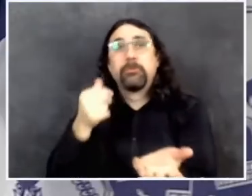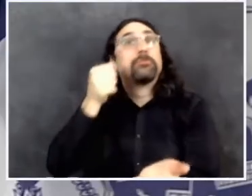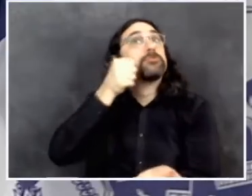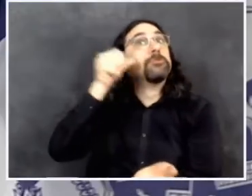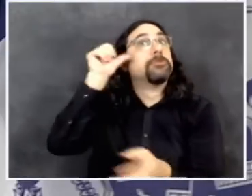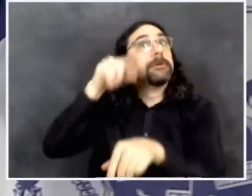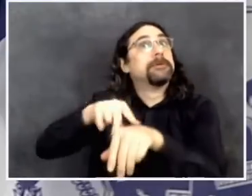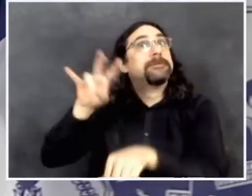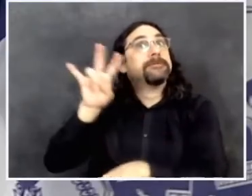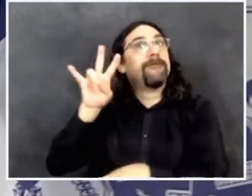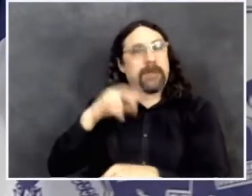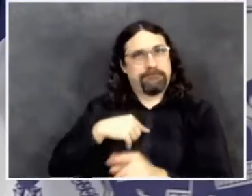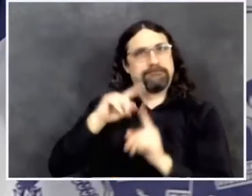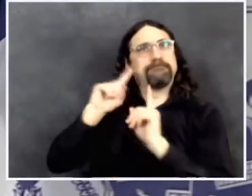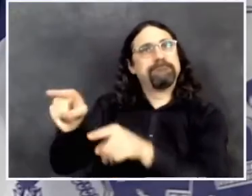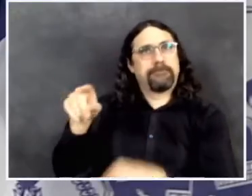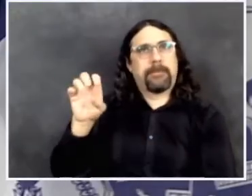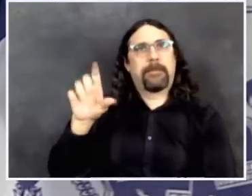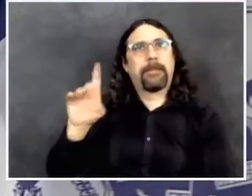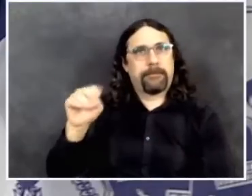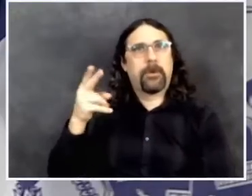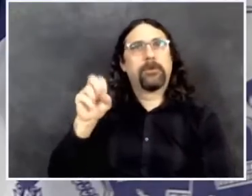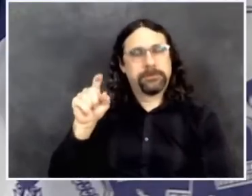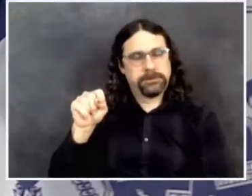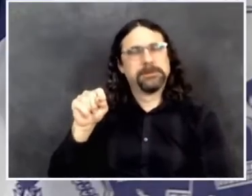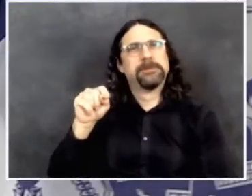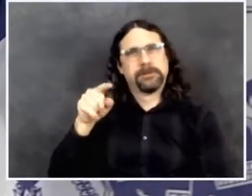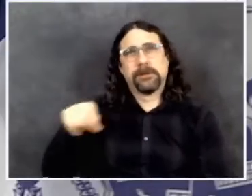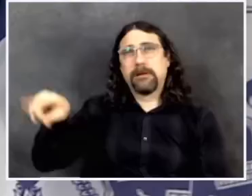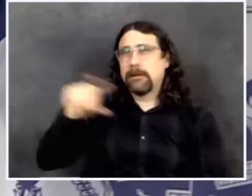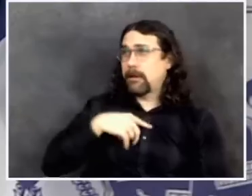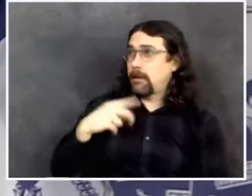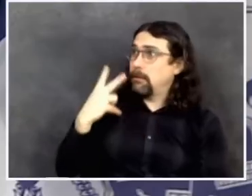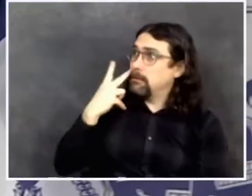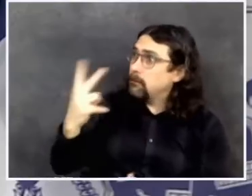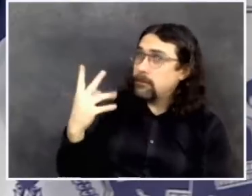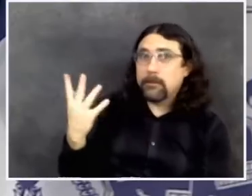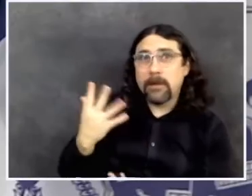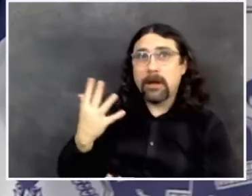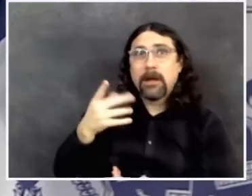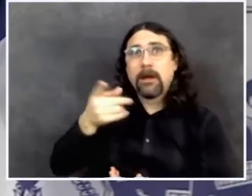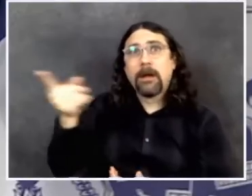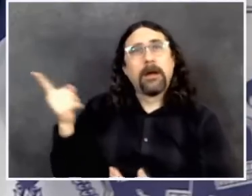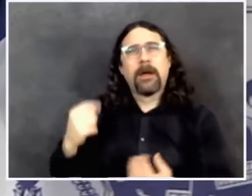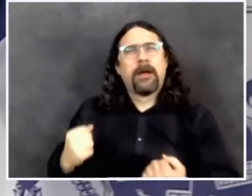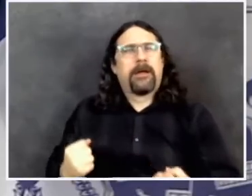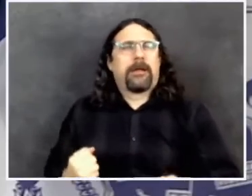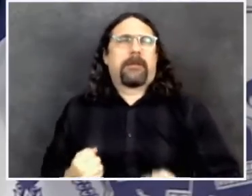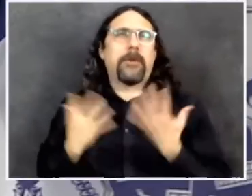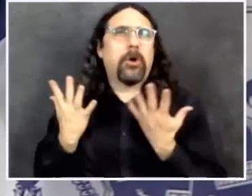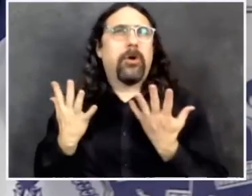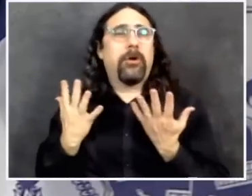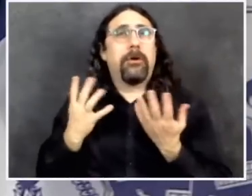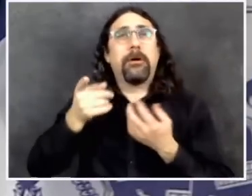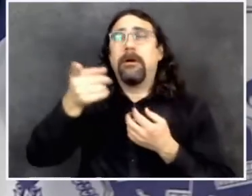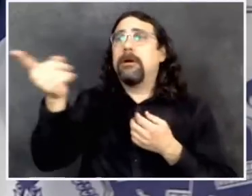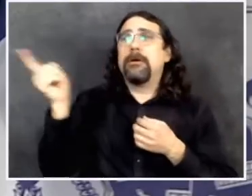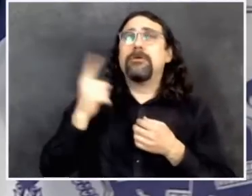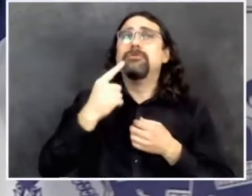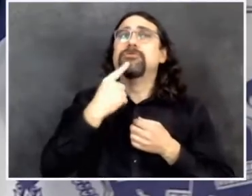They feel your love, and it means so much to them. We got to keep showing them that love. But the way to do that is